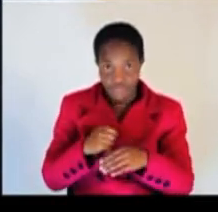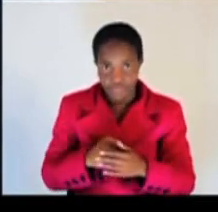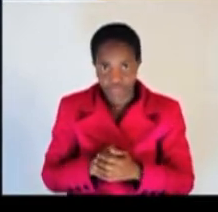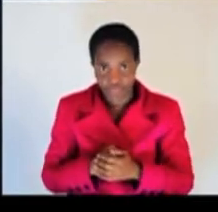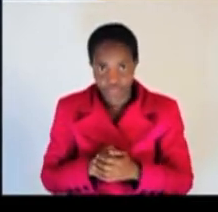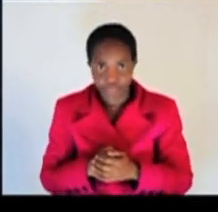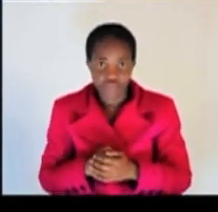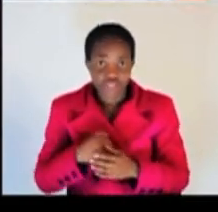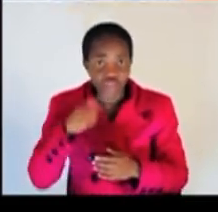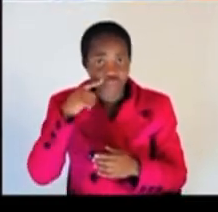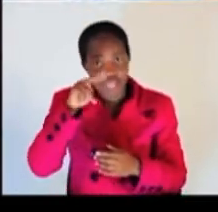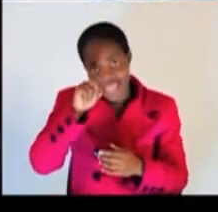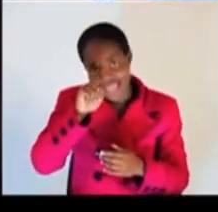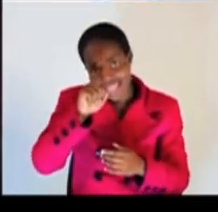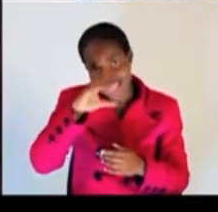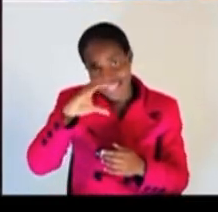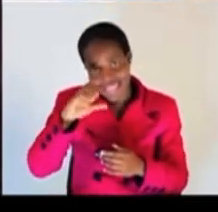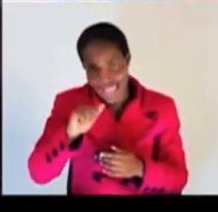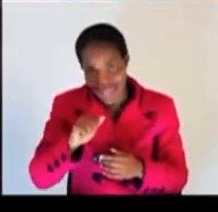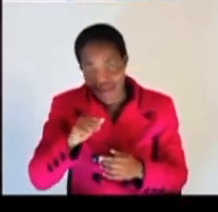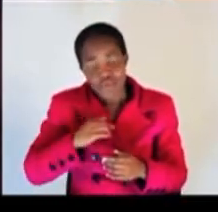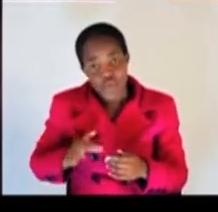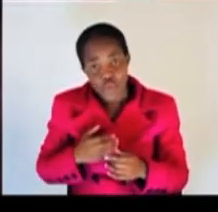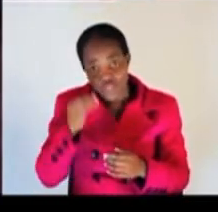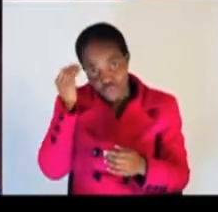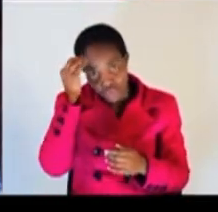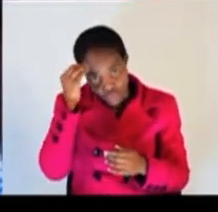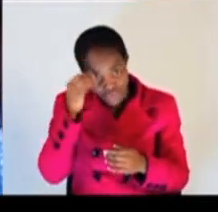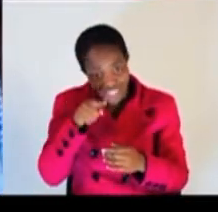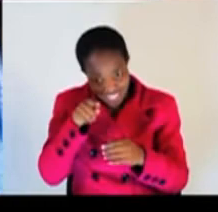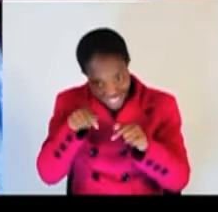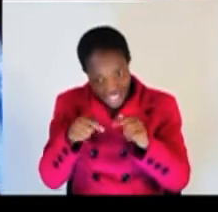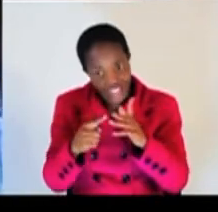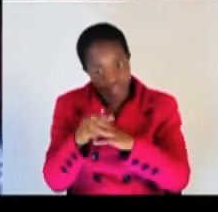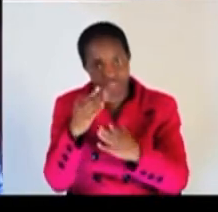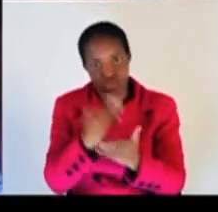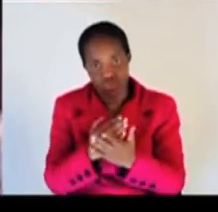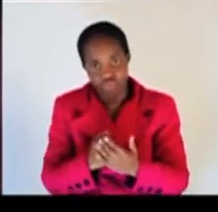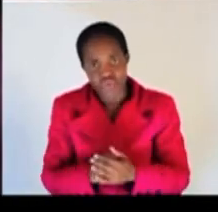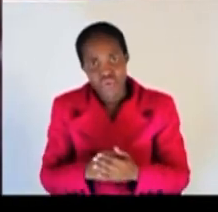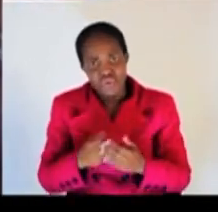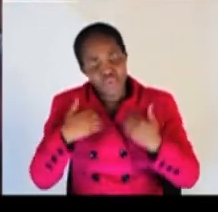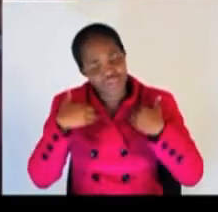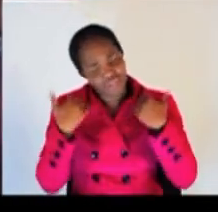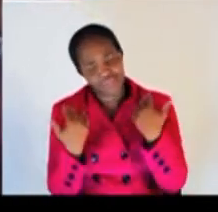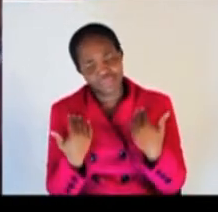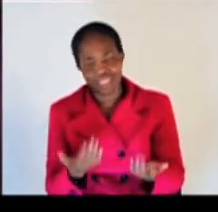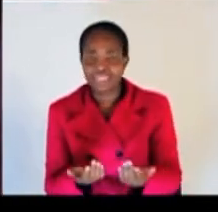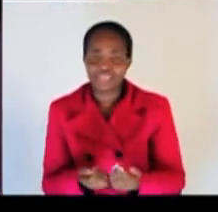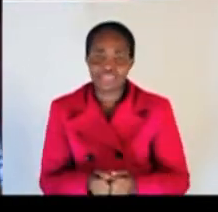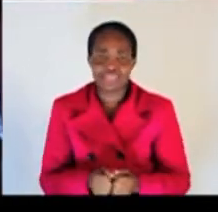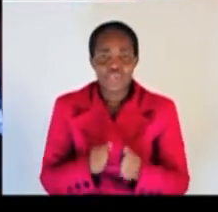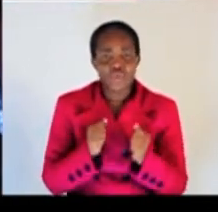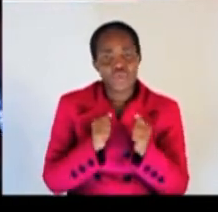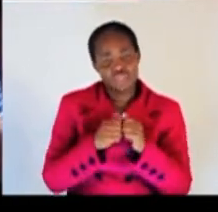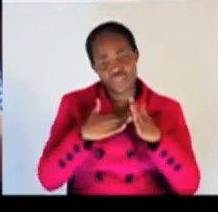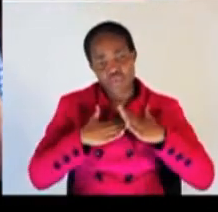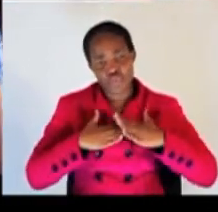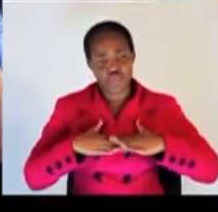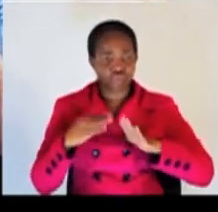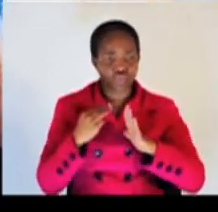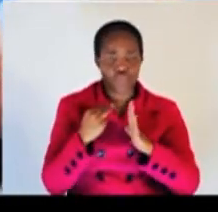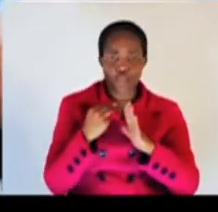PAC. We just want to make sure it happens. We are tired of your peaceful methods.